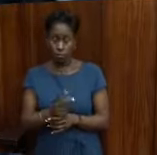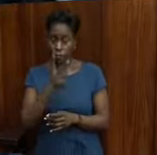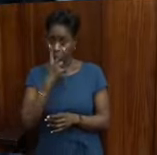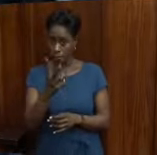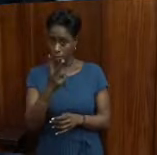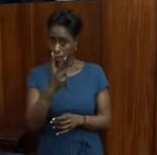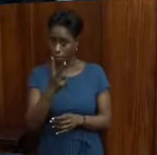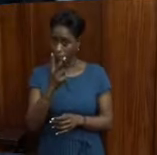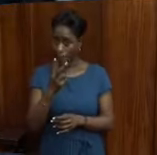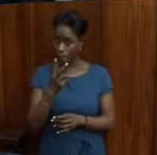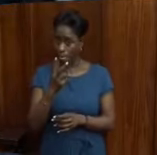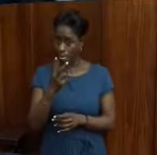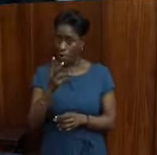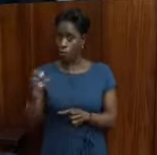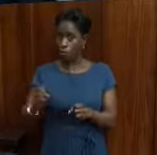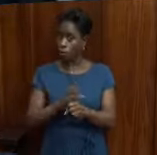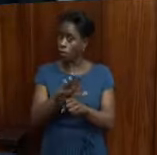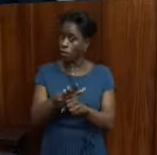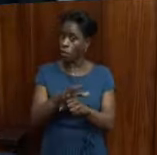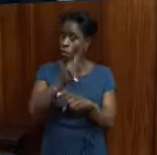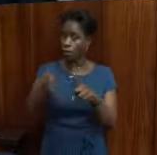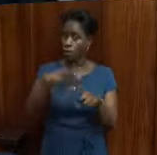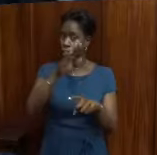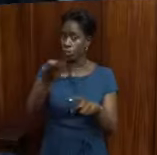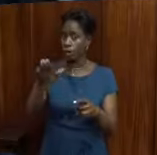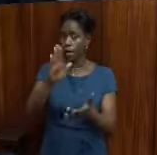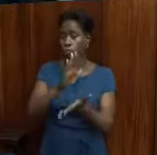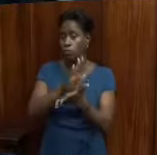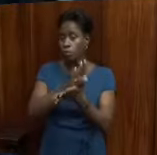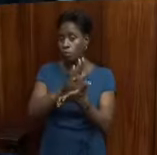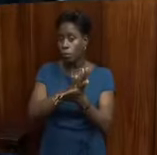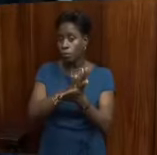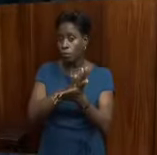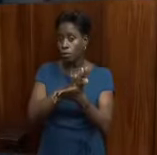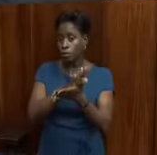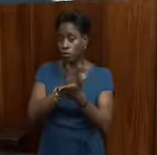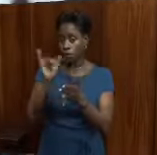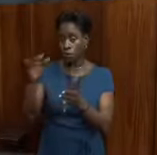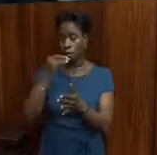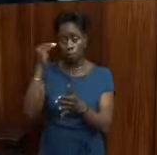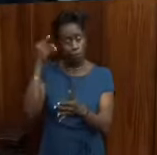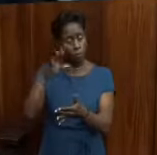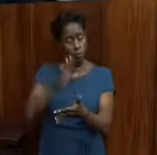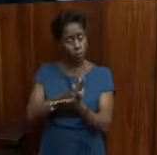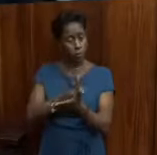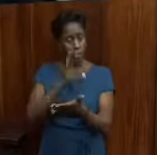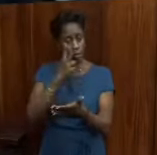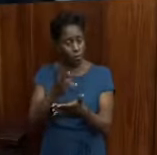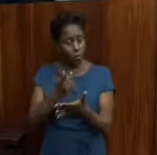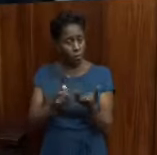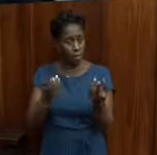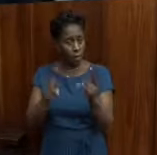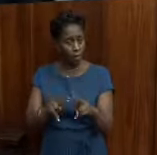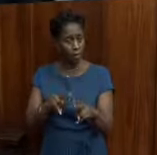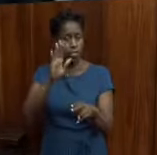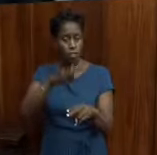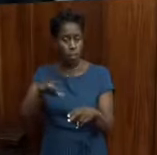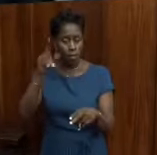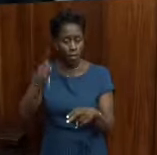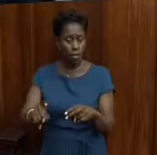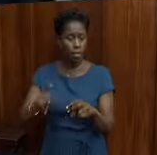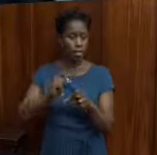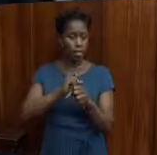even clearer during the COVID-19 pandemic. During our term in government from 2011 to 2016, we initiated